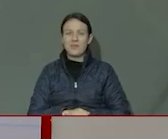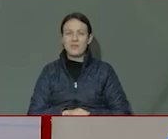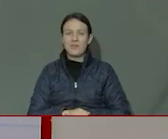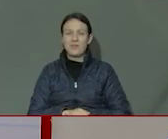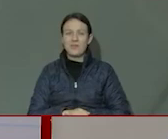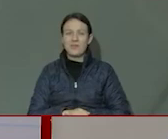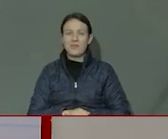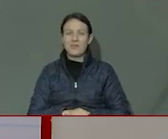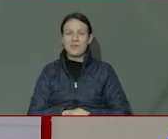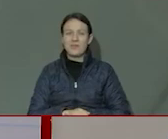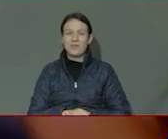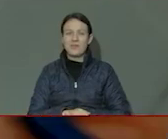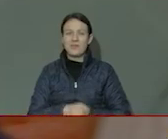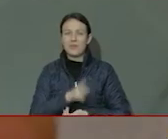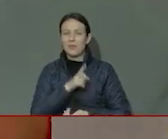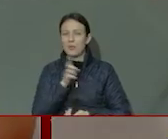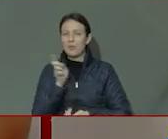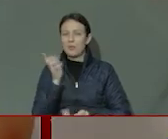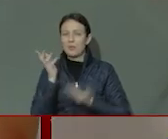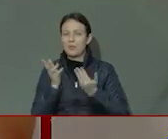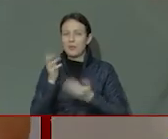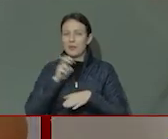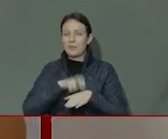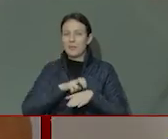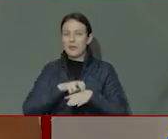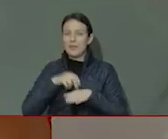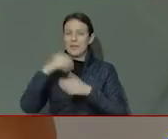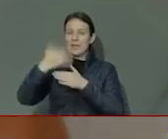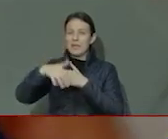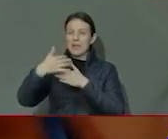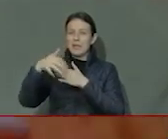Sounds like you maybe need some fresh air.